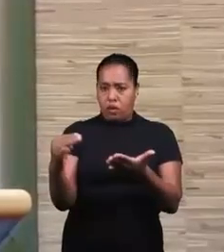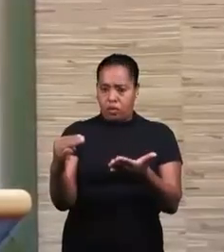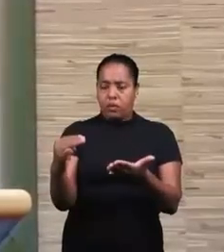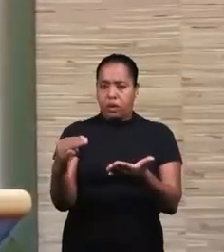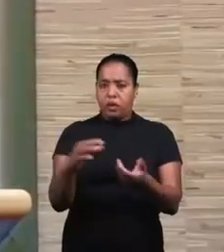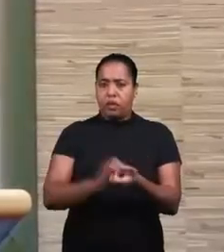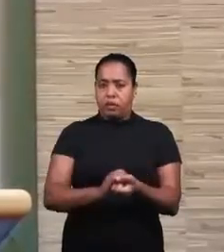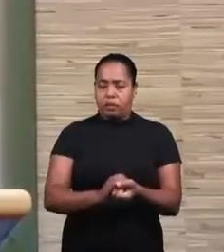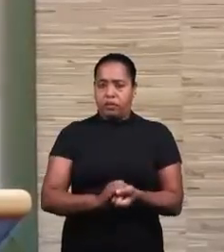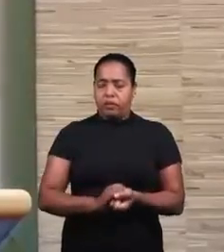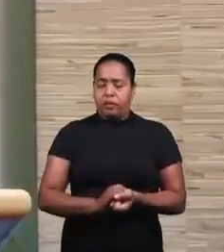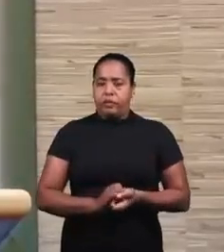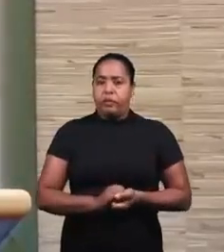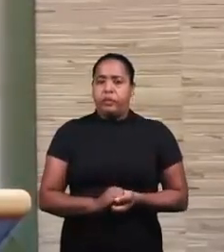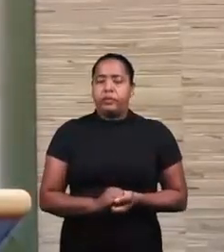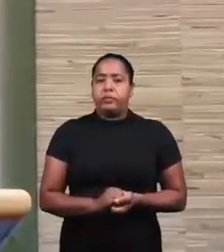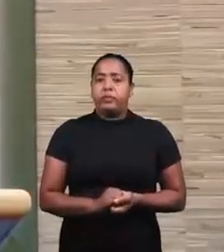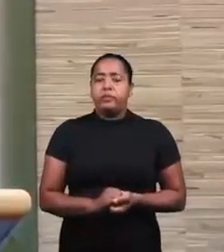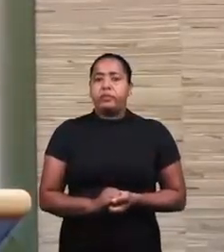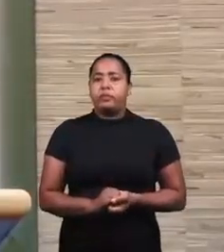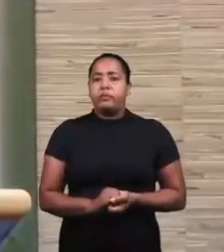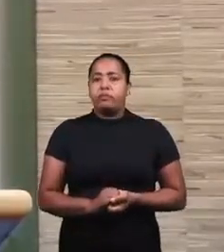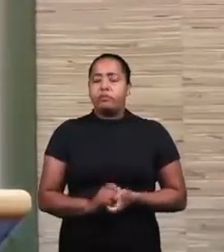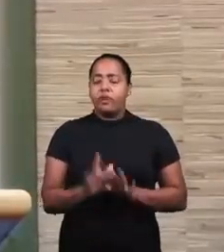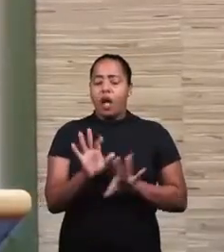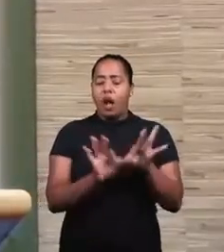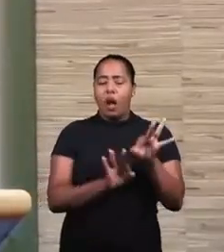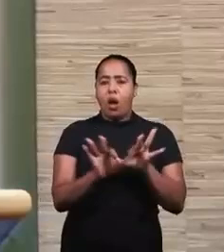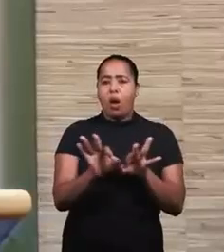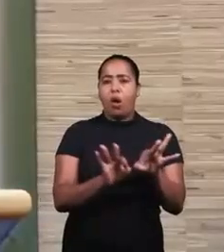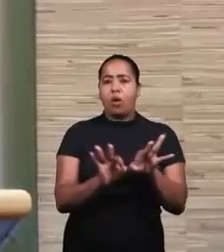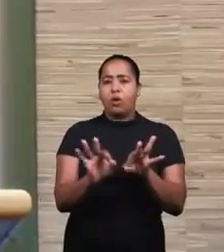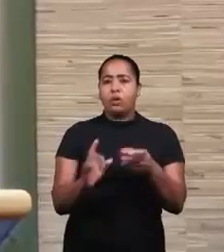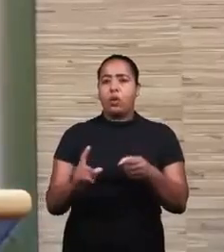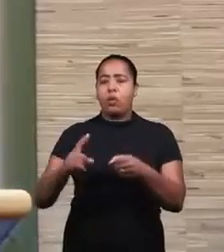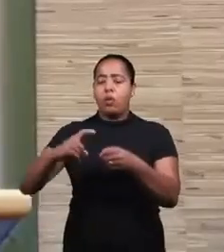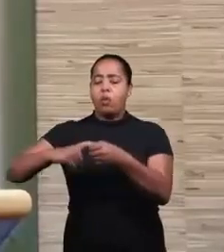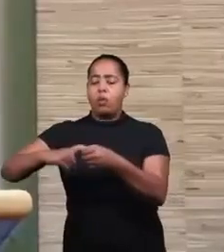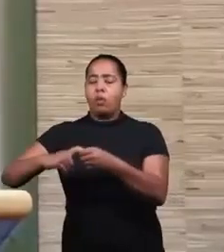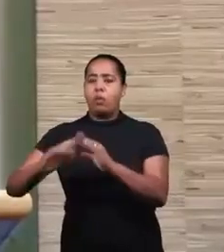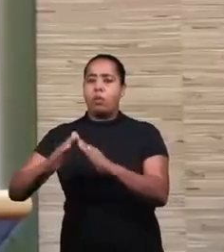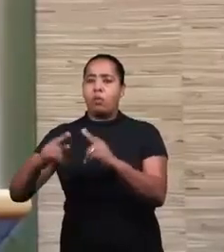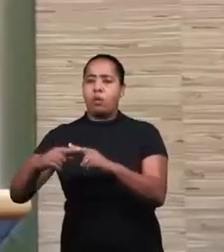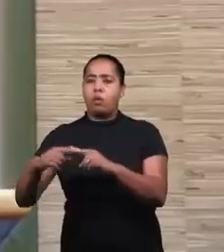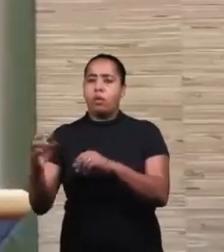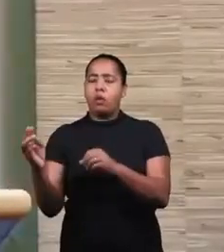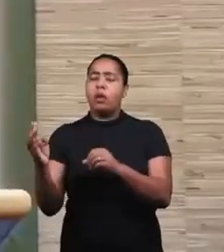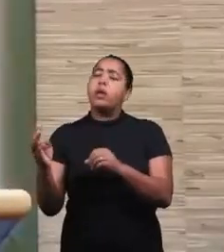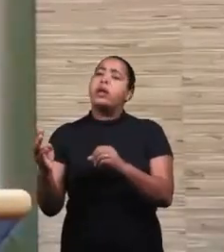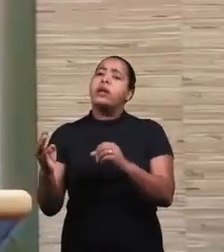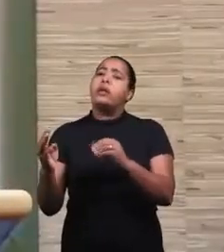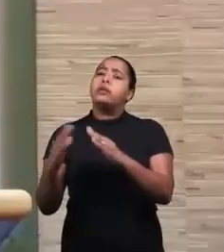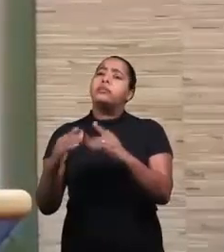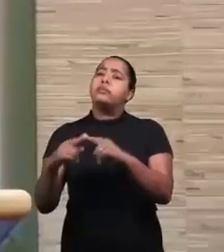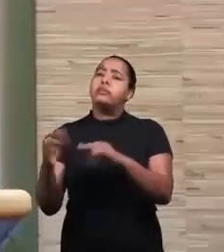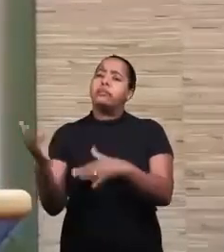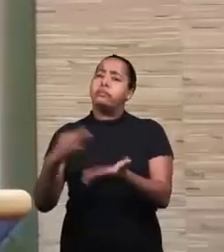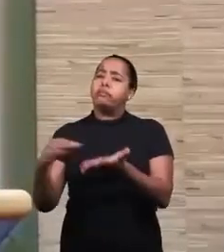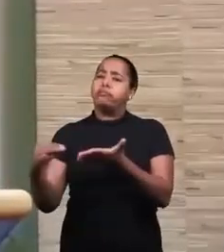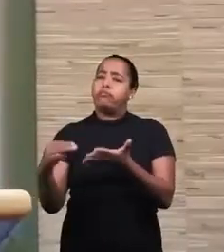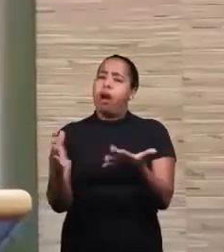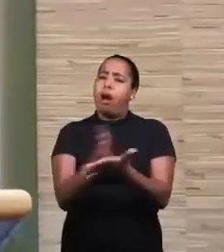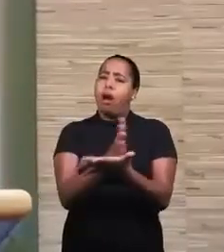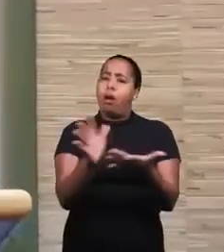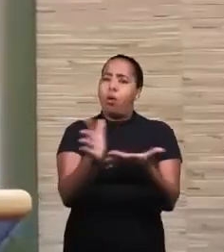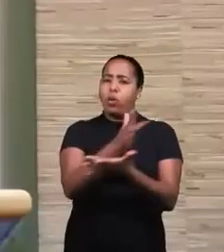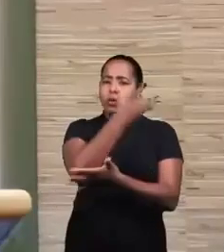the International Maranatha Christian Mission. It is connected to the Maranatha Christian Church, and many people don't know. The goal is to